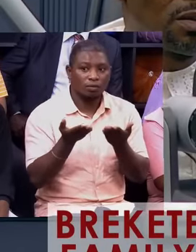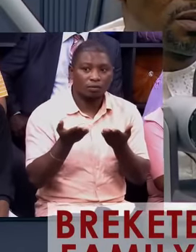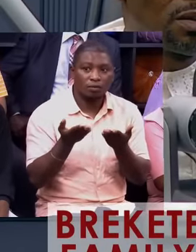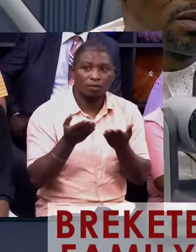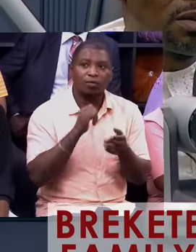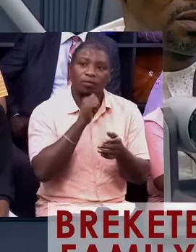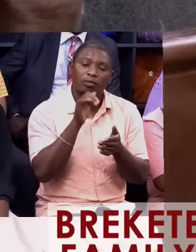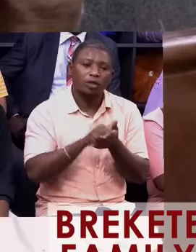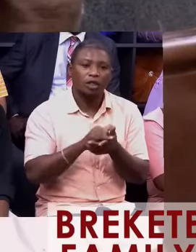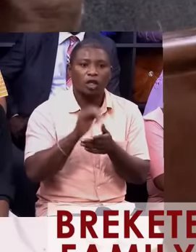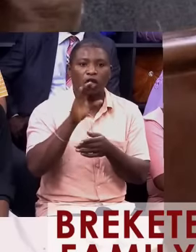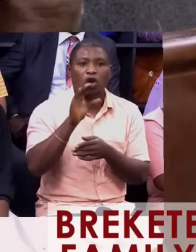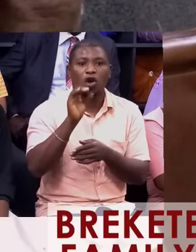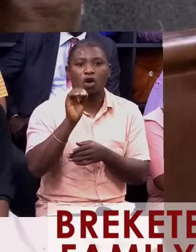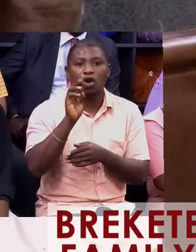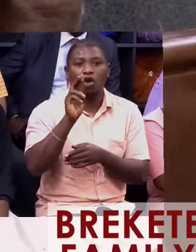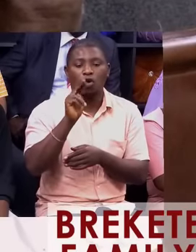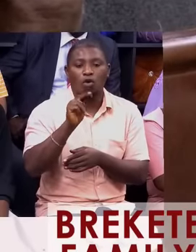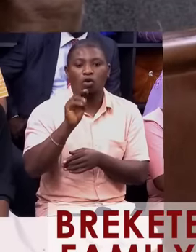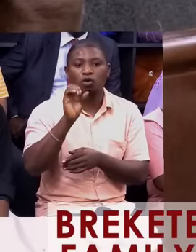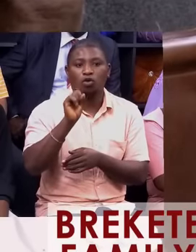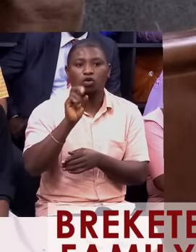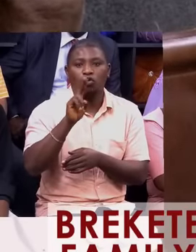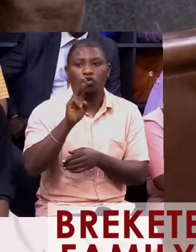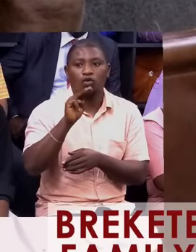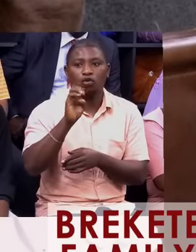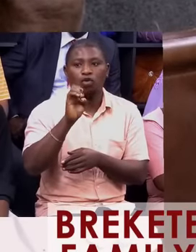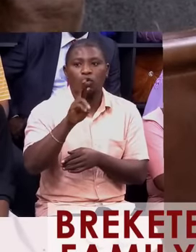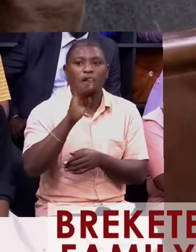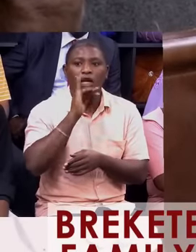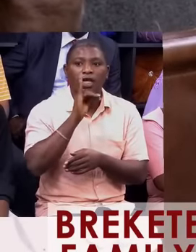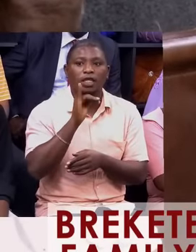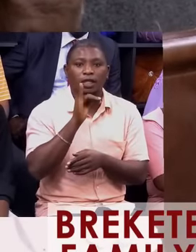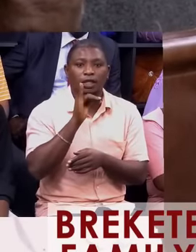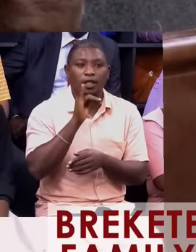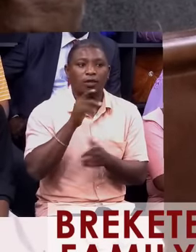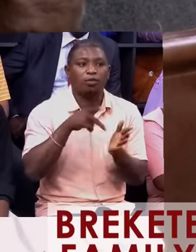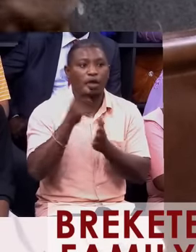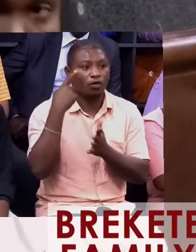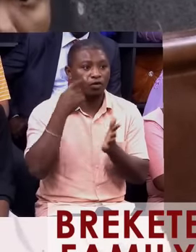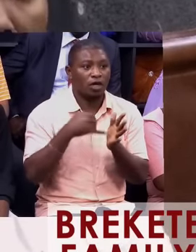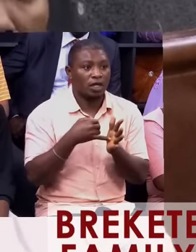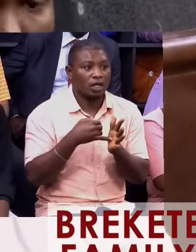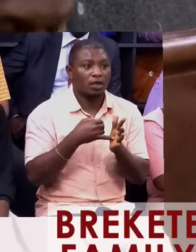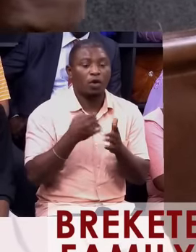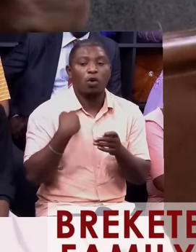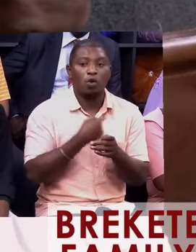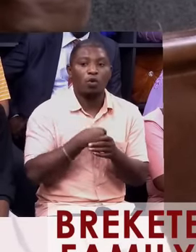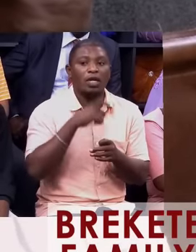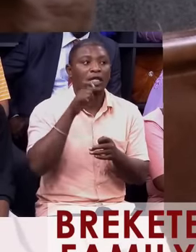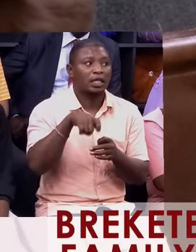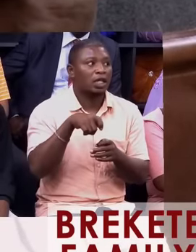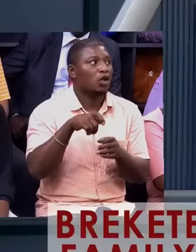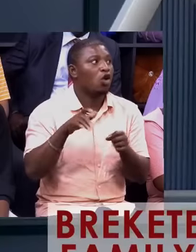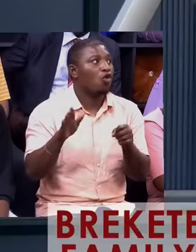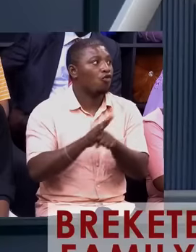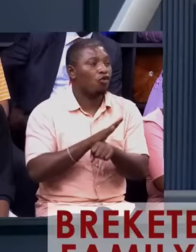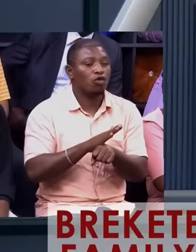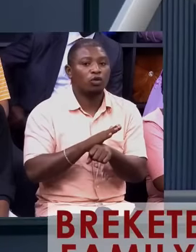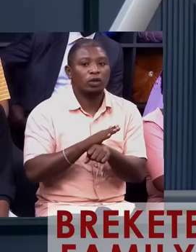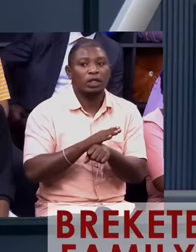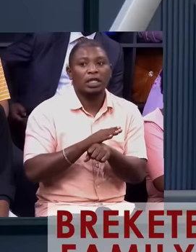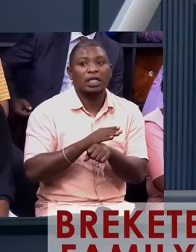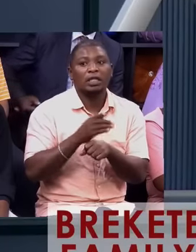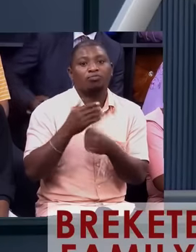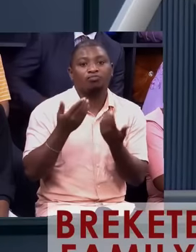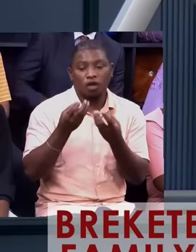consumer is paying for it but even that we need full disclosure so consumer has the right to be